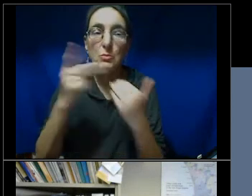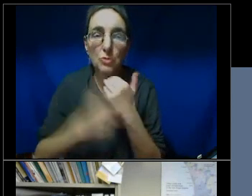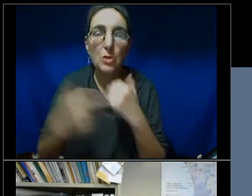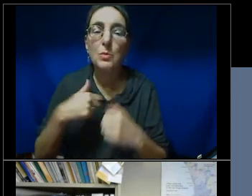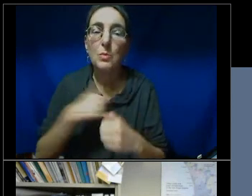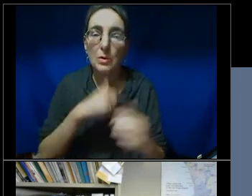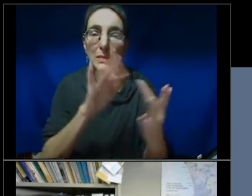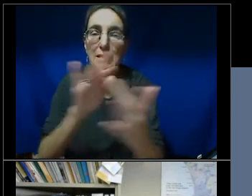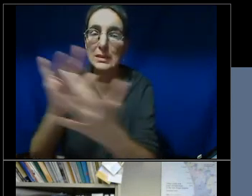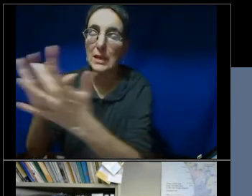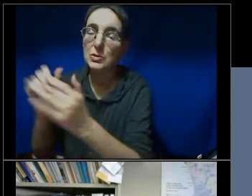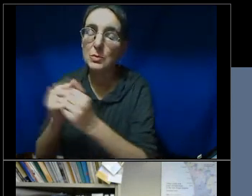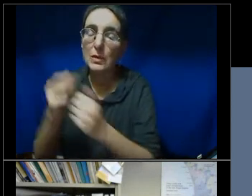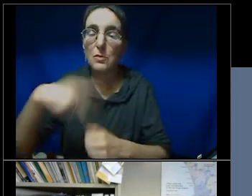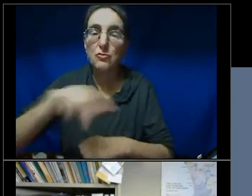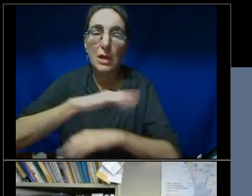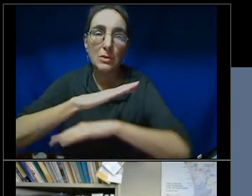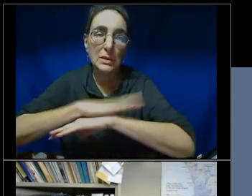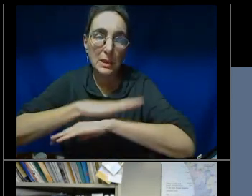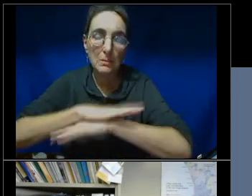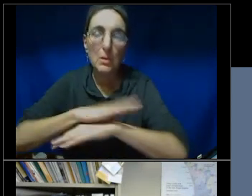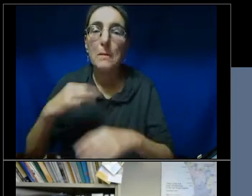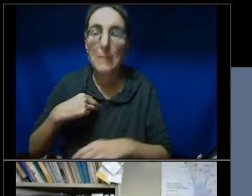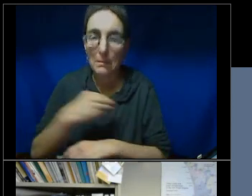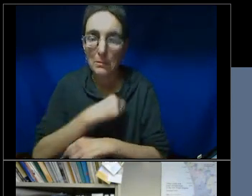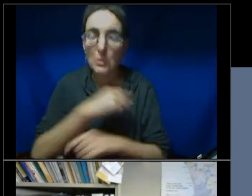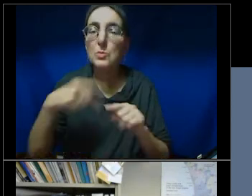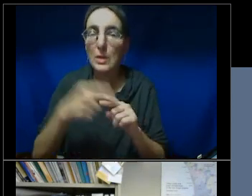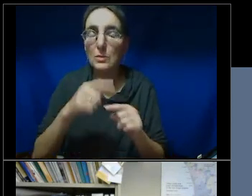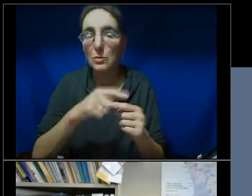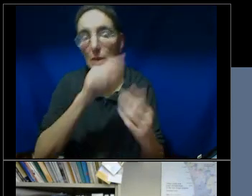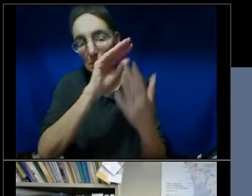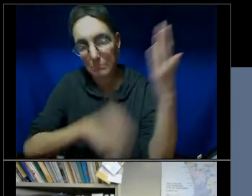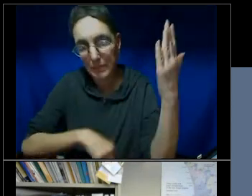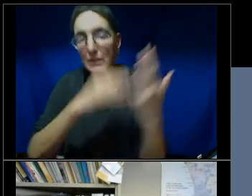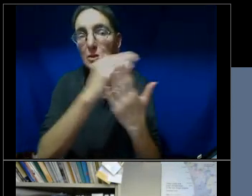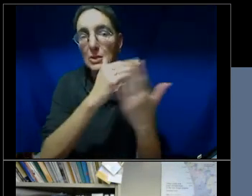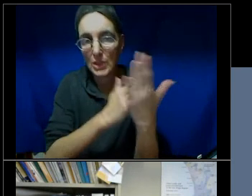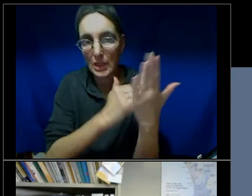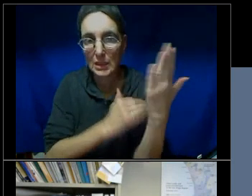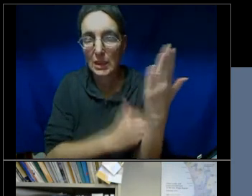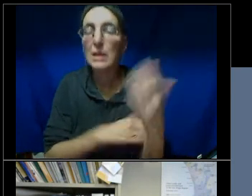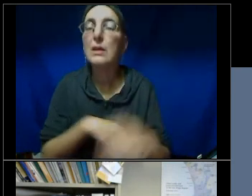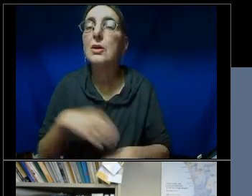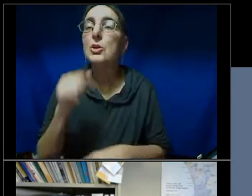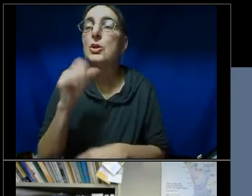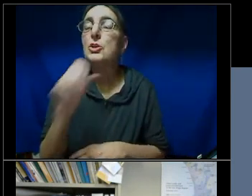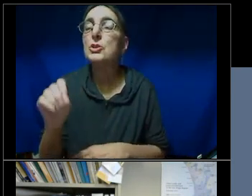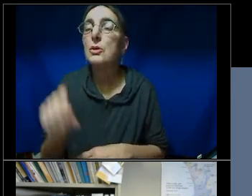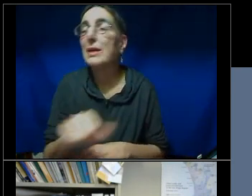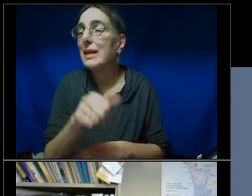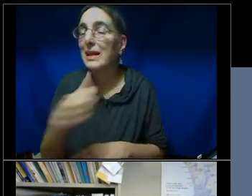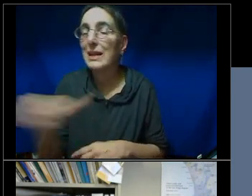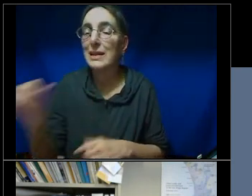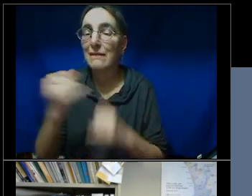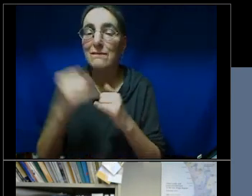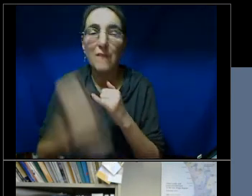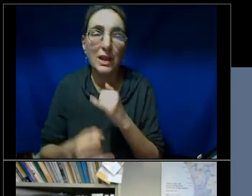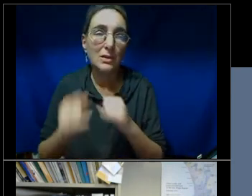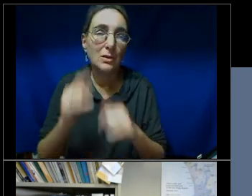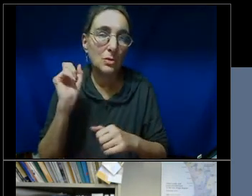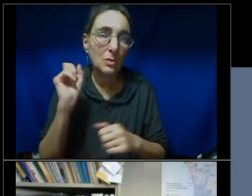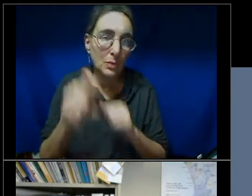the roundtable members as we build out the agenda. So once again, are there any final questions, comments